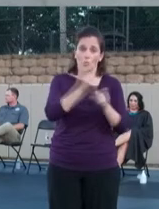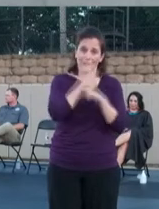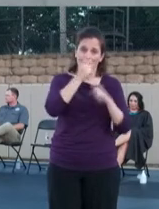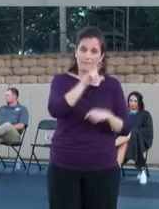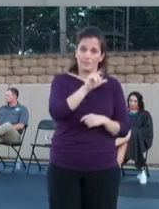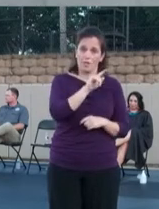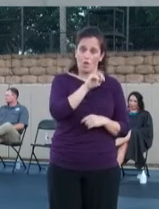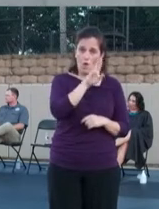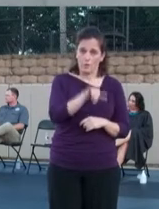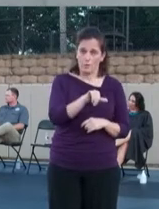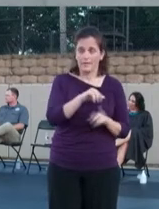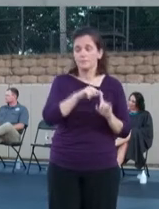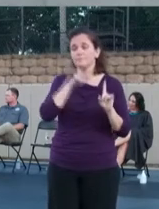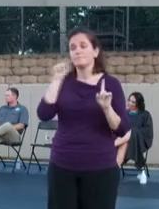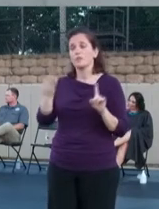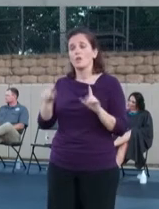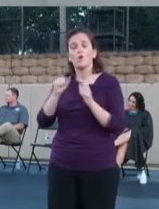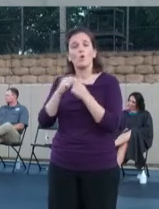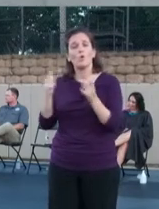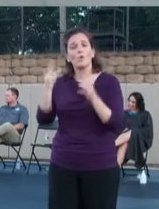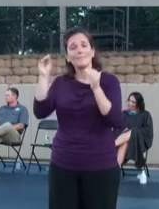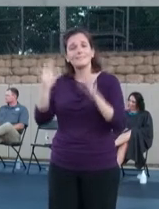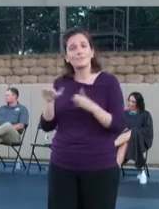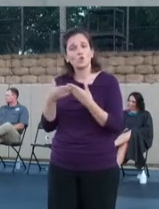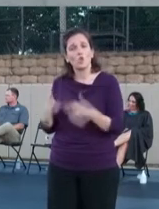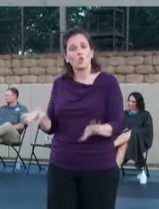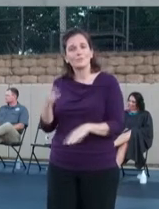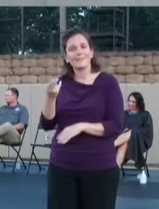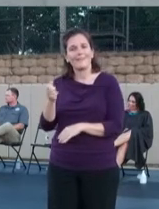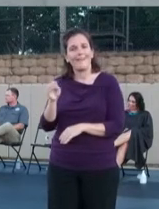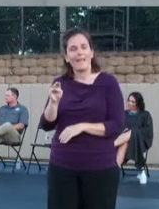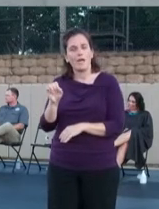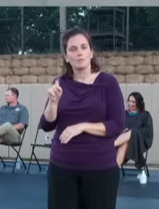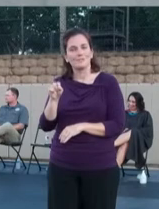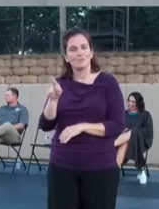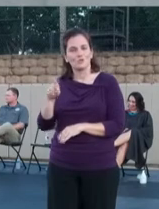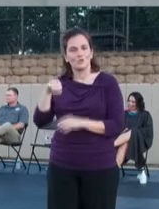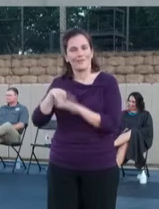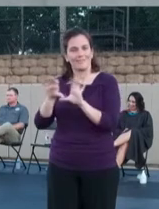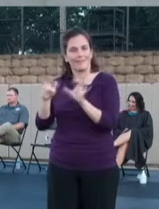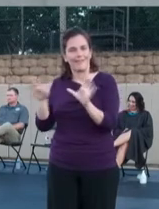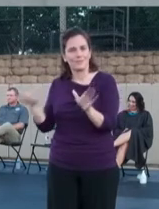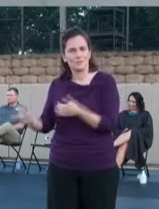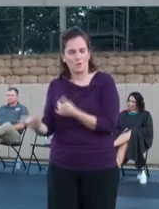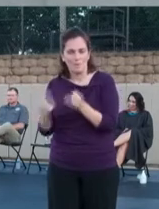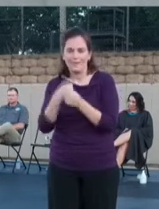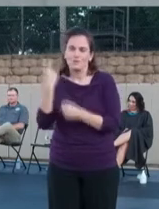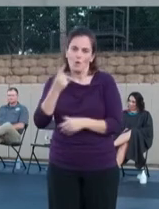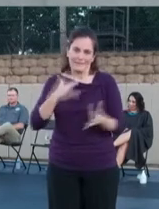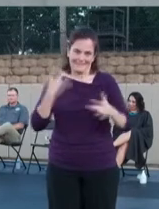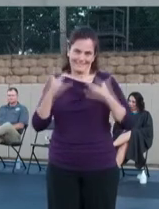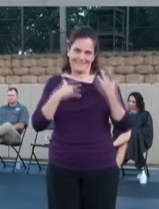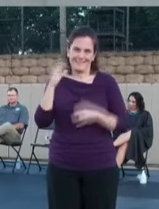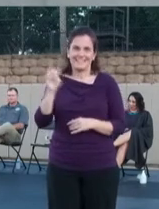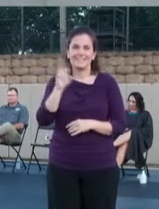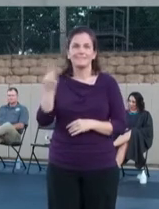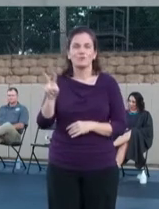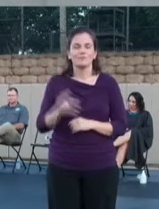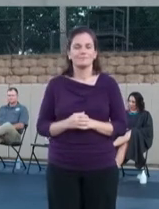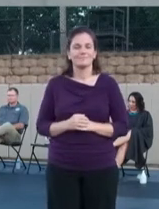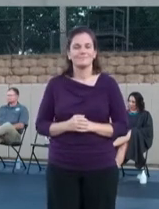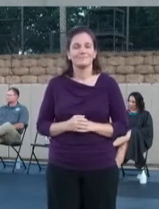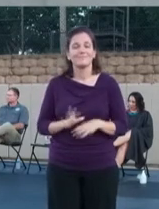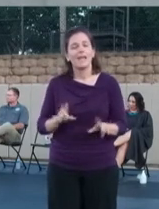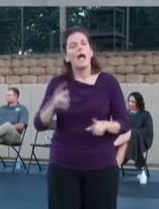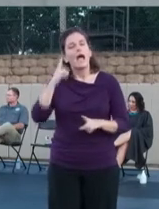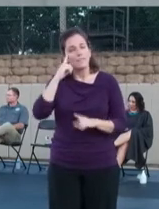losing her hamster in her classroom, there is never a dull moment at Eastview. I firmly believe that Eastview has some of the most